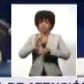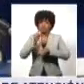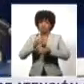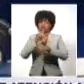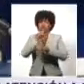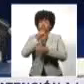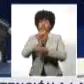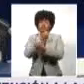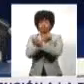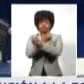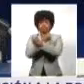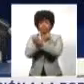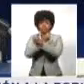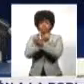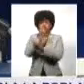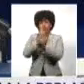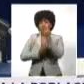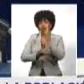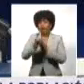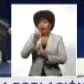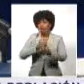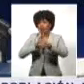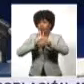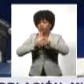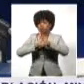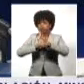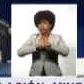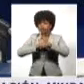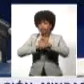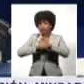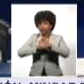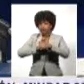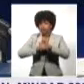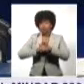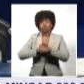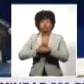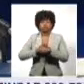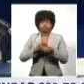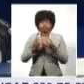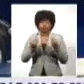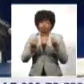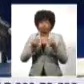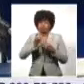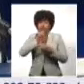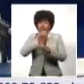is worse, the amount of people dying in only one day,